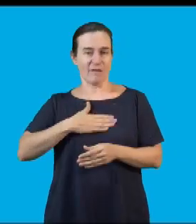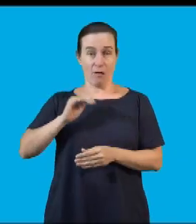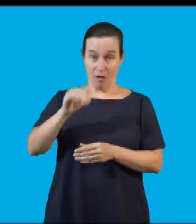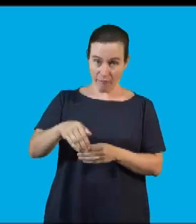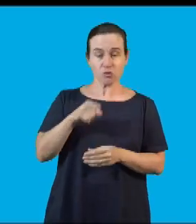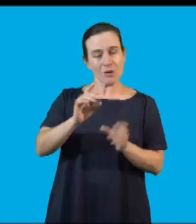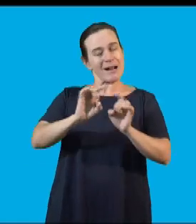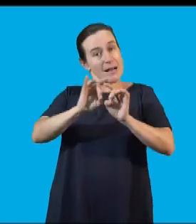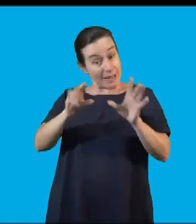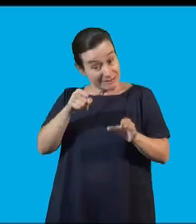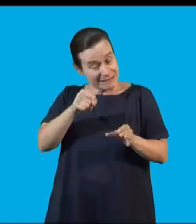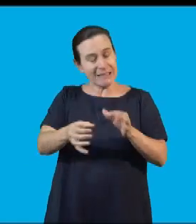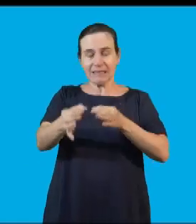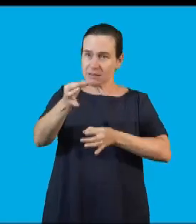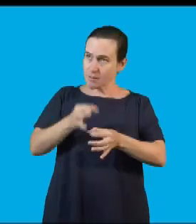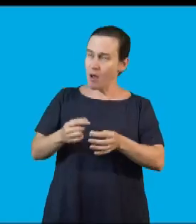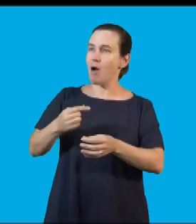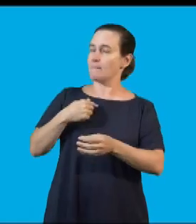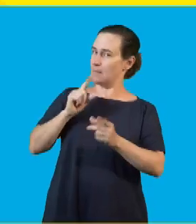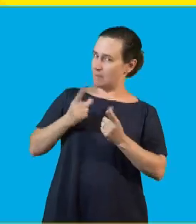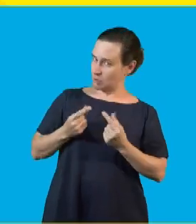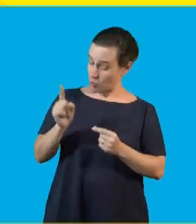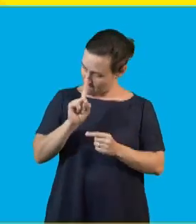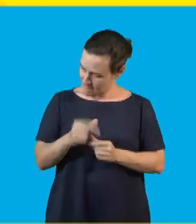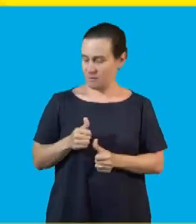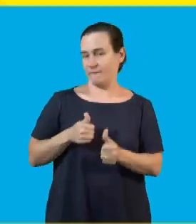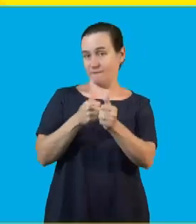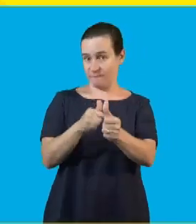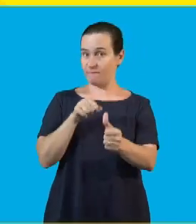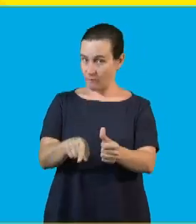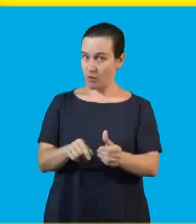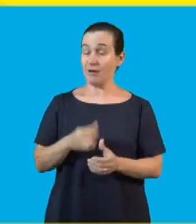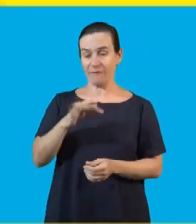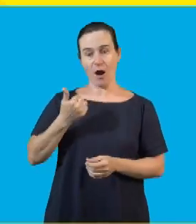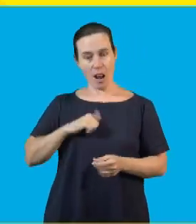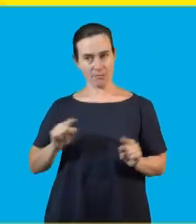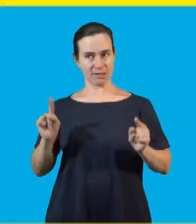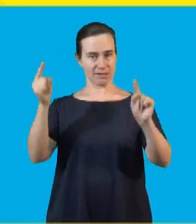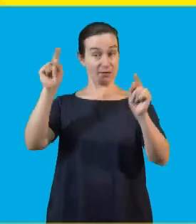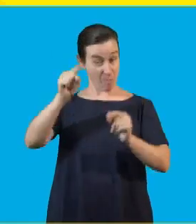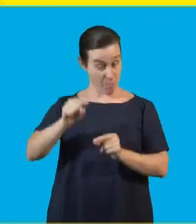are some clear guidelines and signposts in this question that you must follow to give a successful piece of